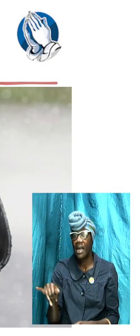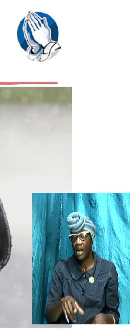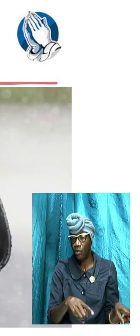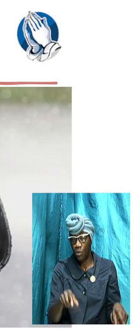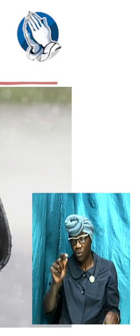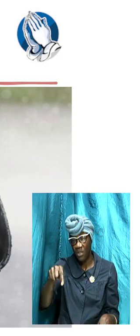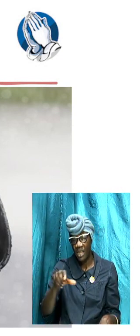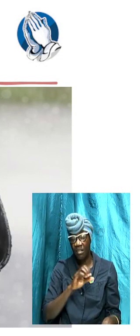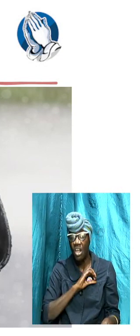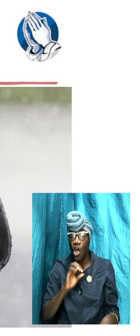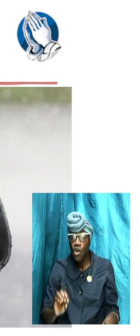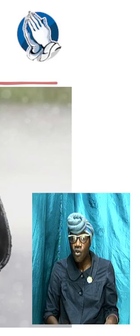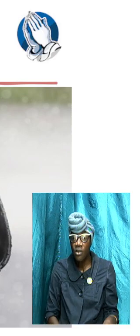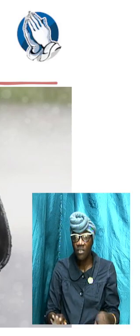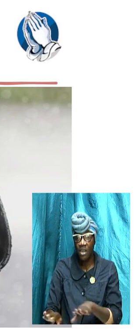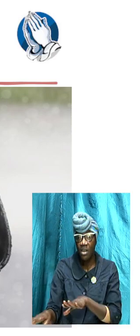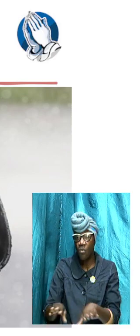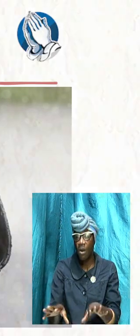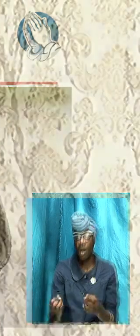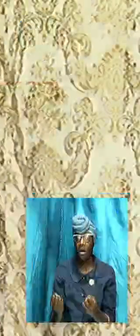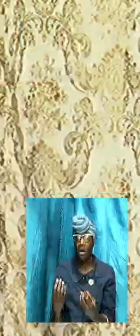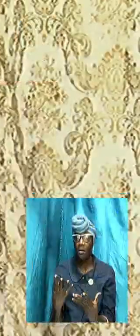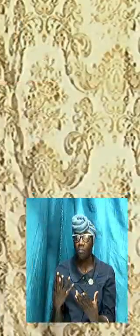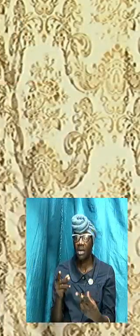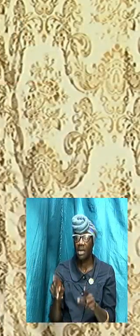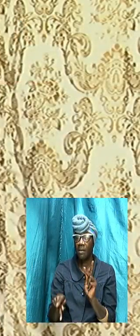walk, amen, a lot of us have become